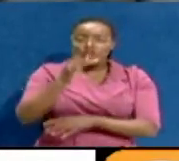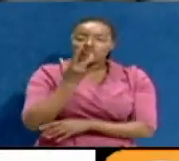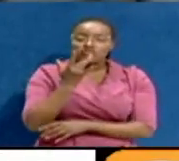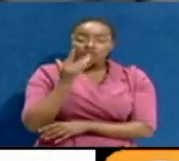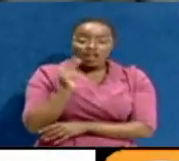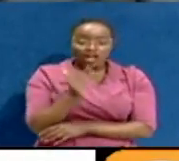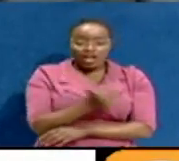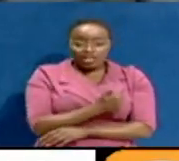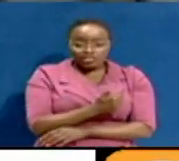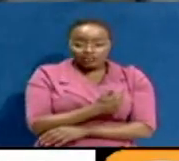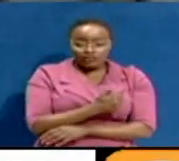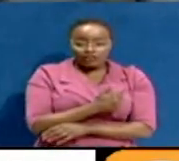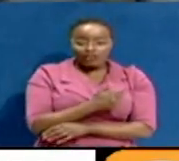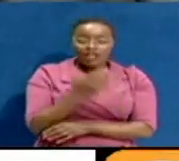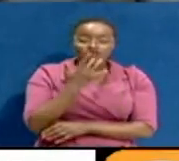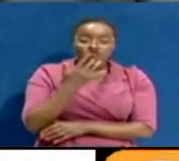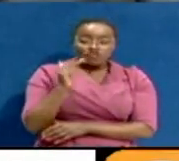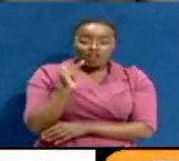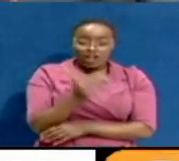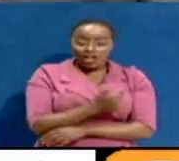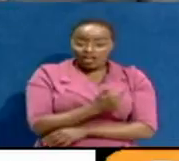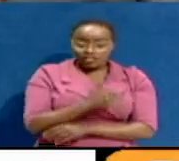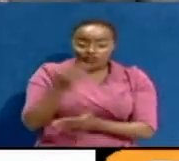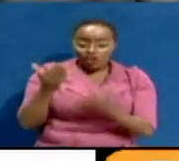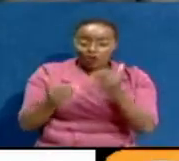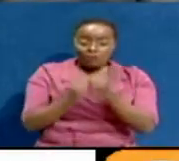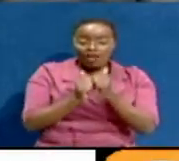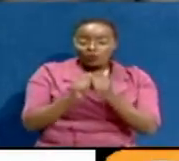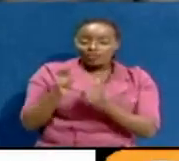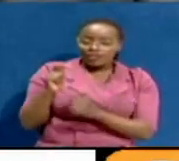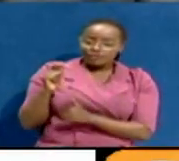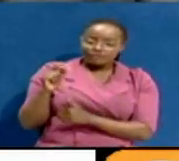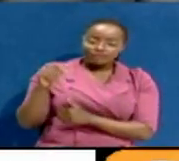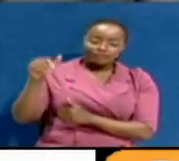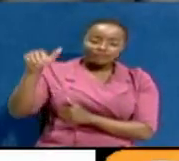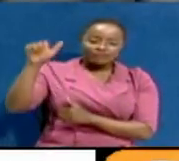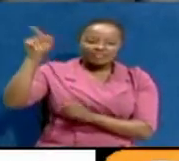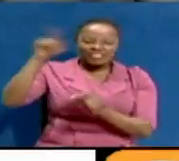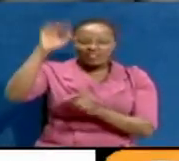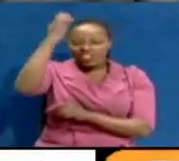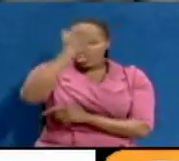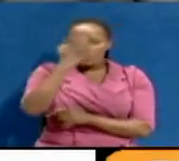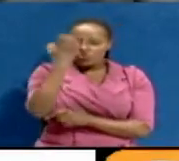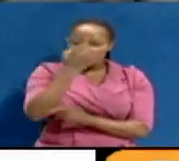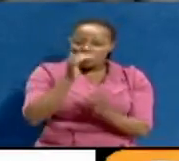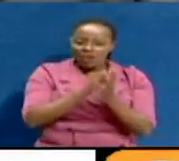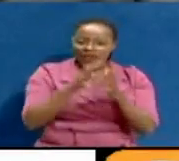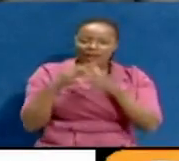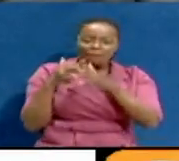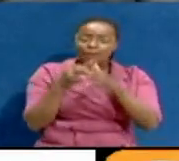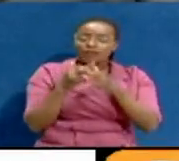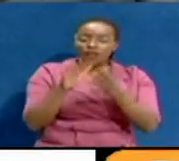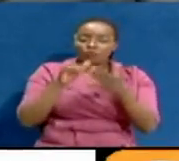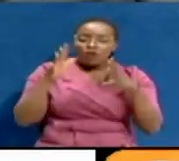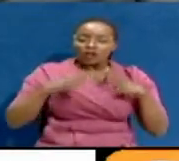favors us compared to the West, where they have an elderly population and therefore more people require